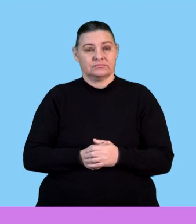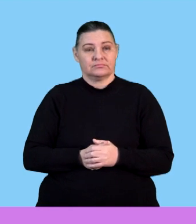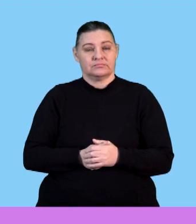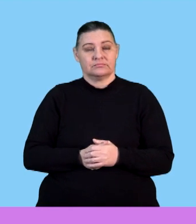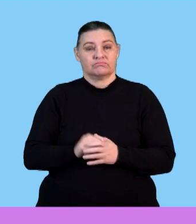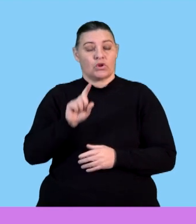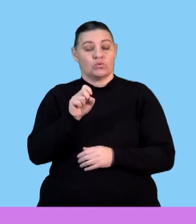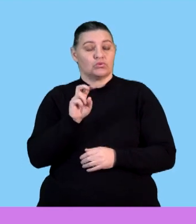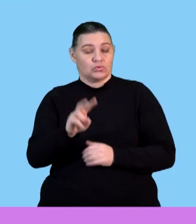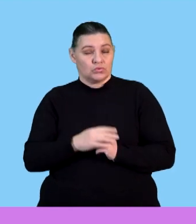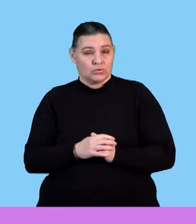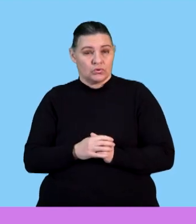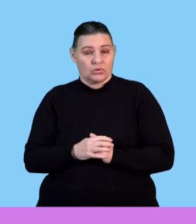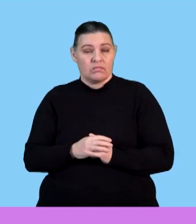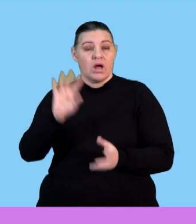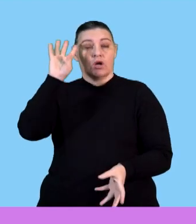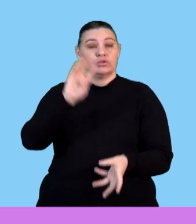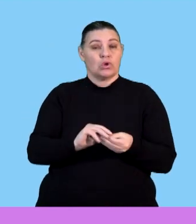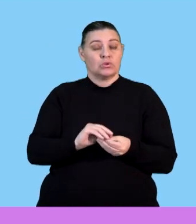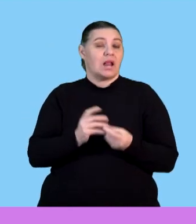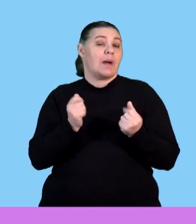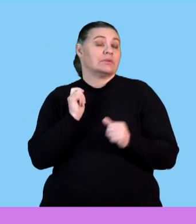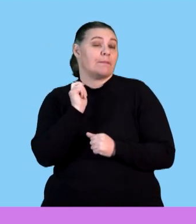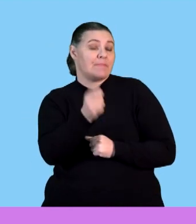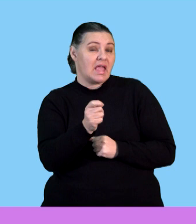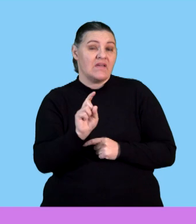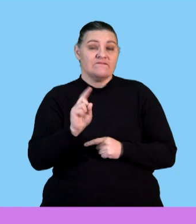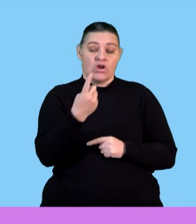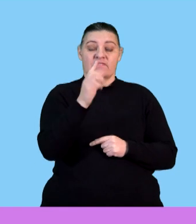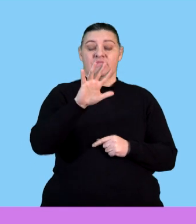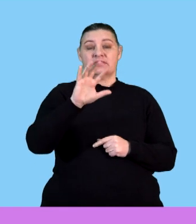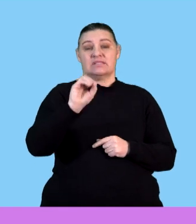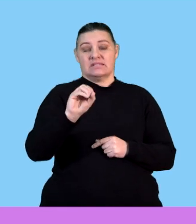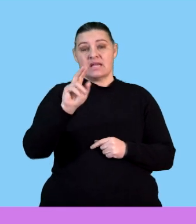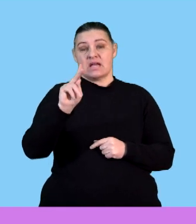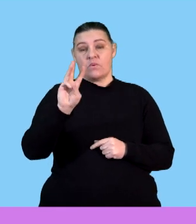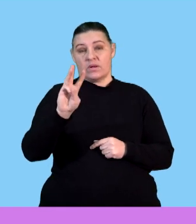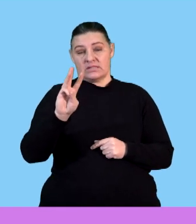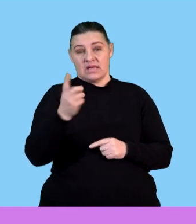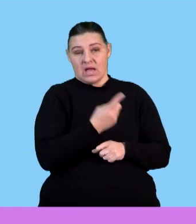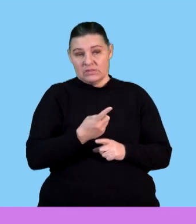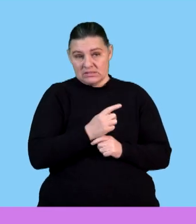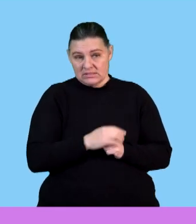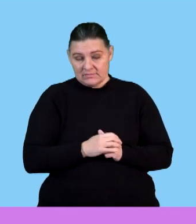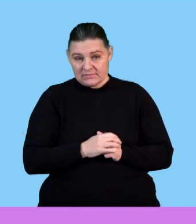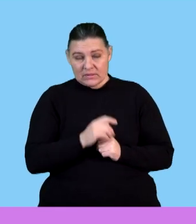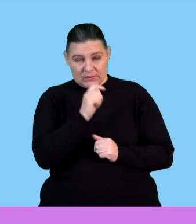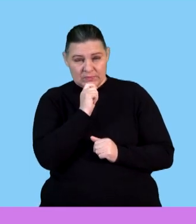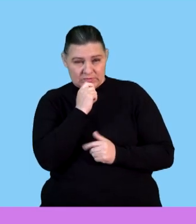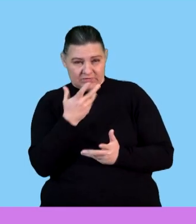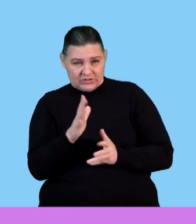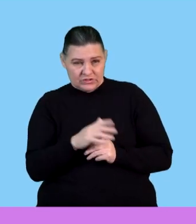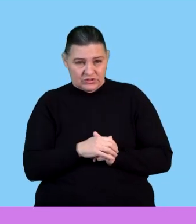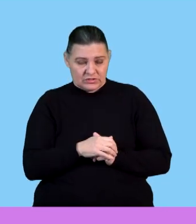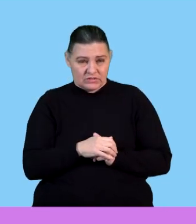Okay, question 2. Determine the total amount that Jane paid for the first 50 kilowatt hours used. All right,